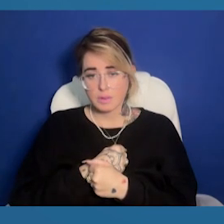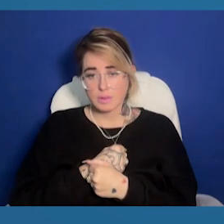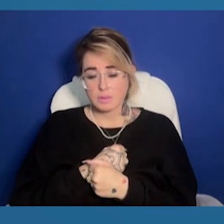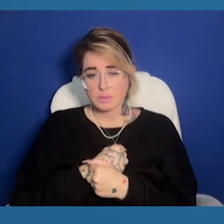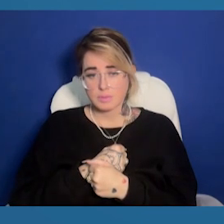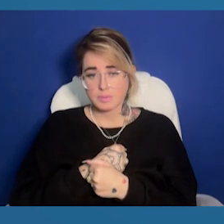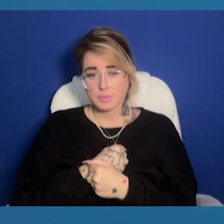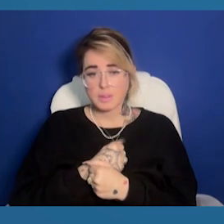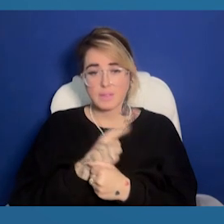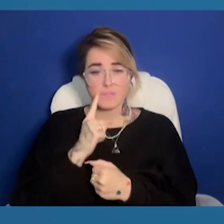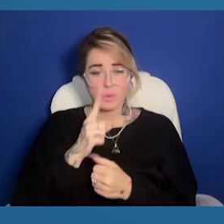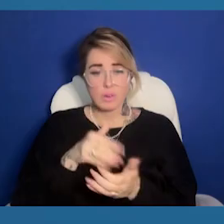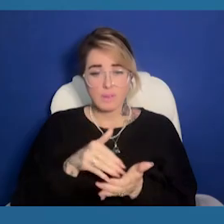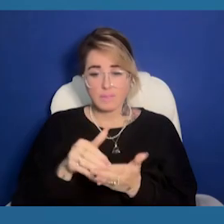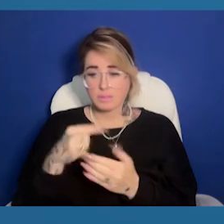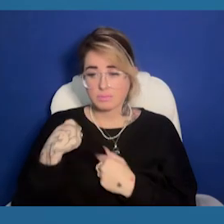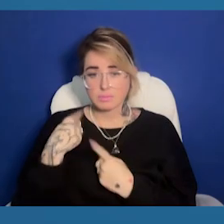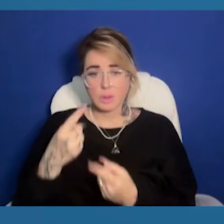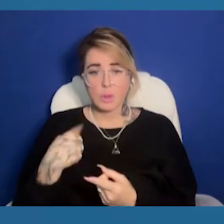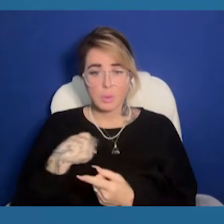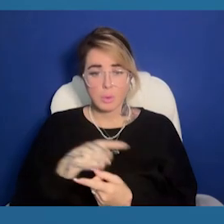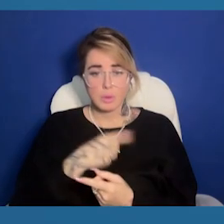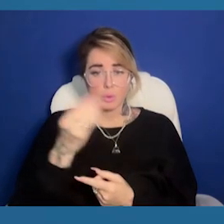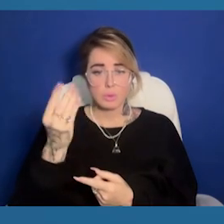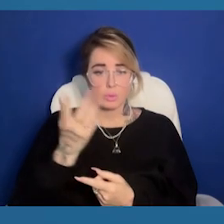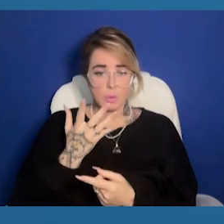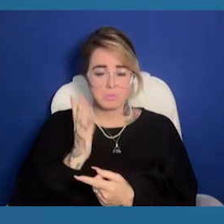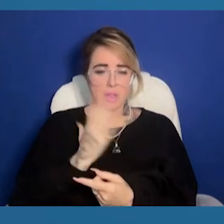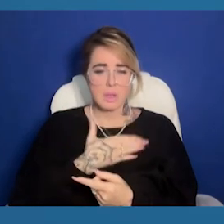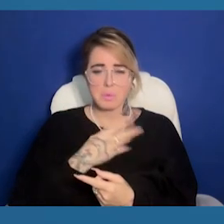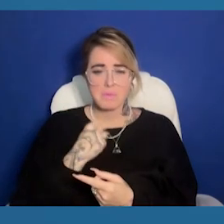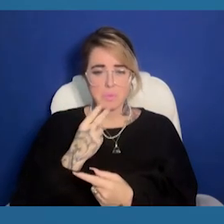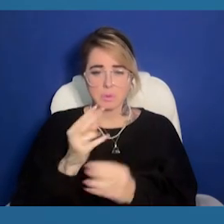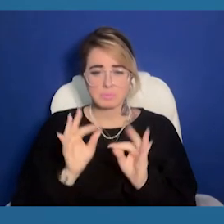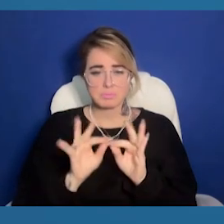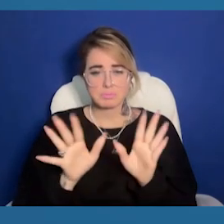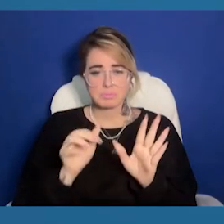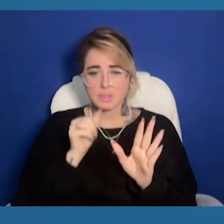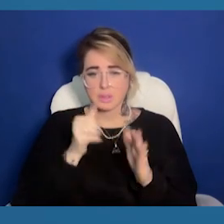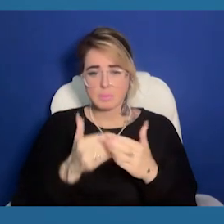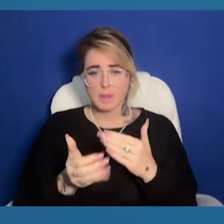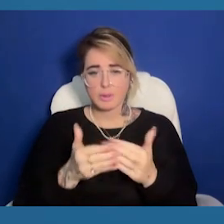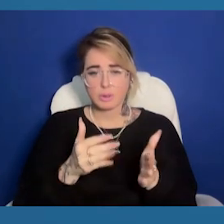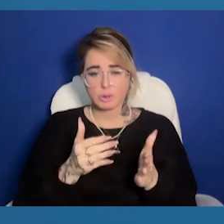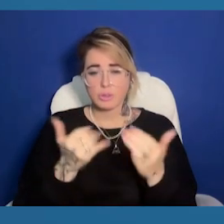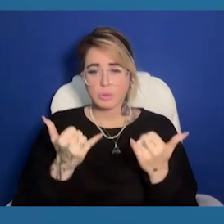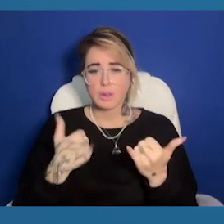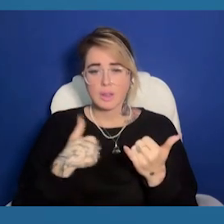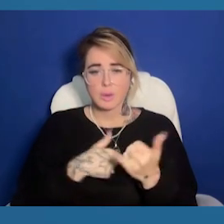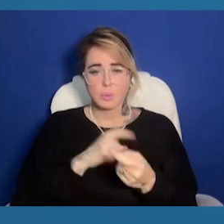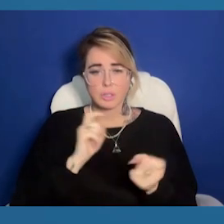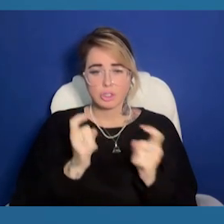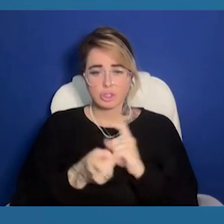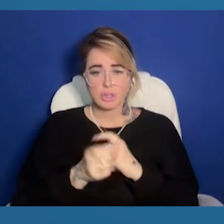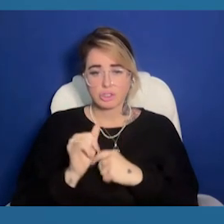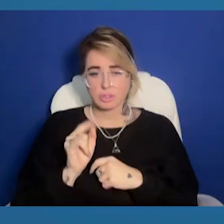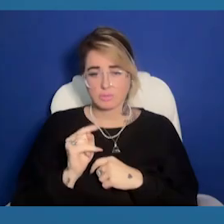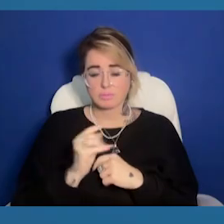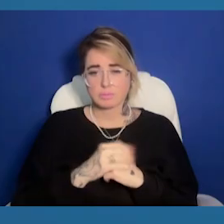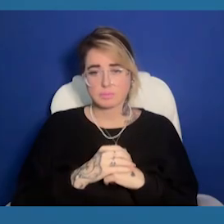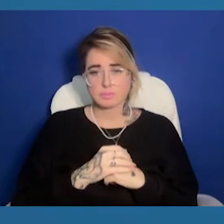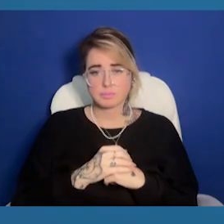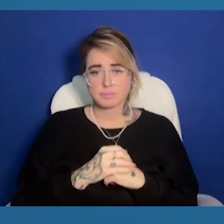And for so often, we were told that our voices didn't matter. But today, we changed that.